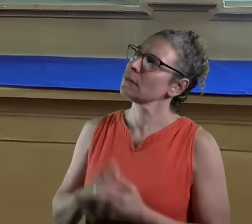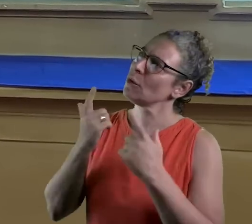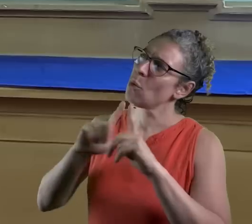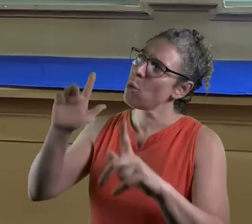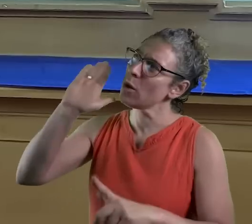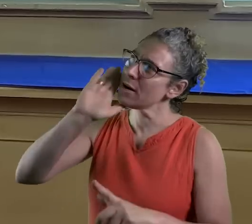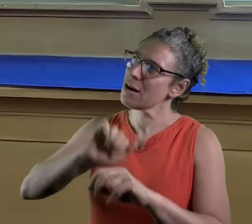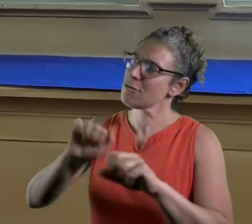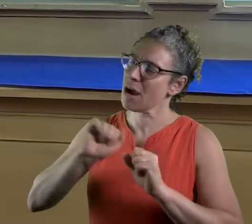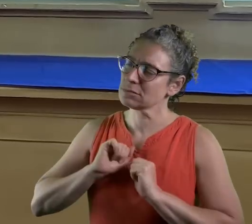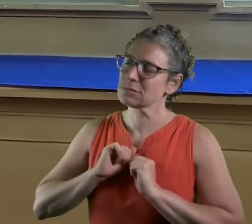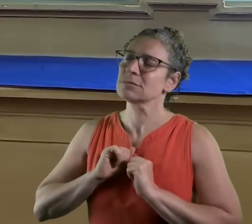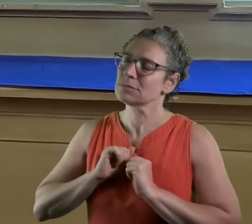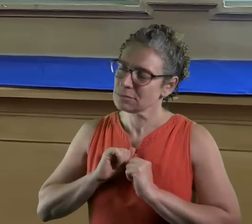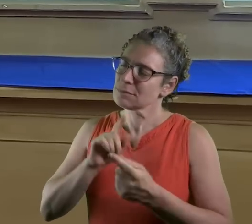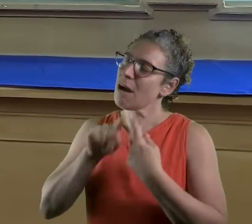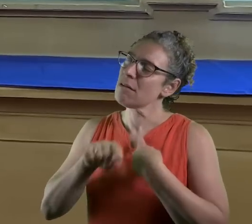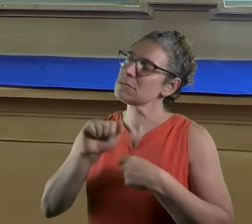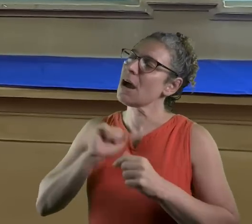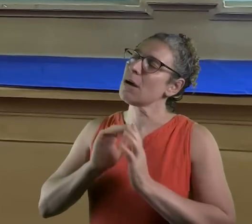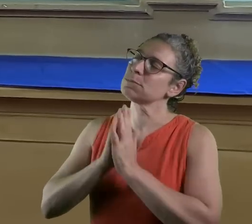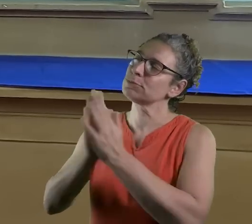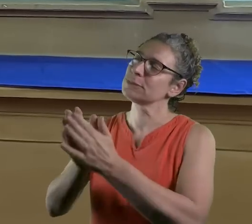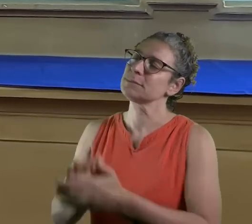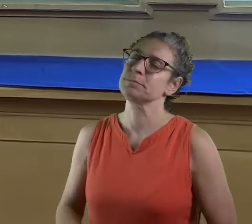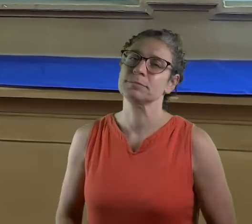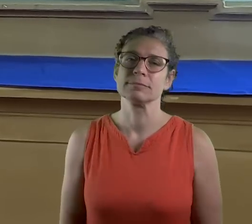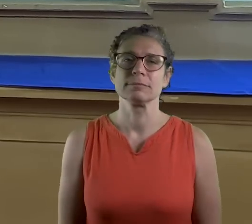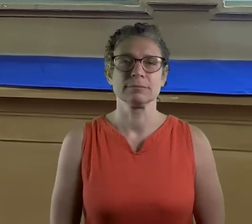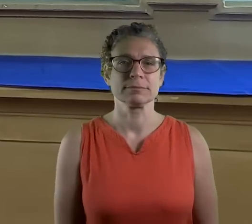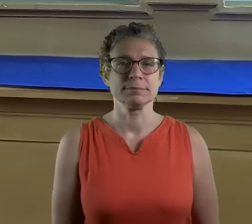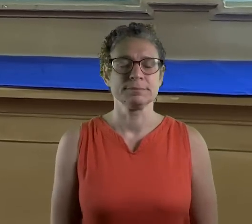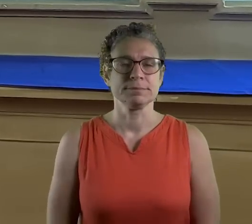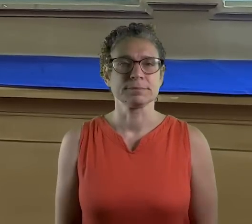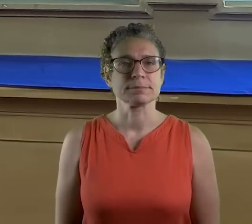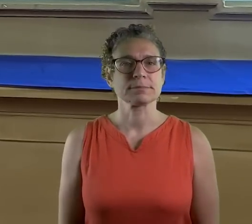Lord, hear us and answer our prayers.